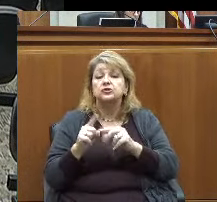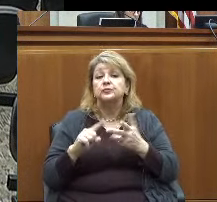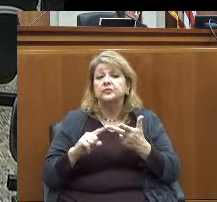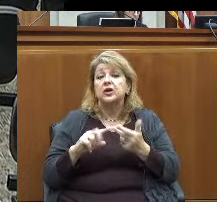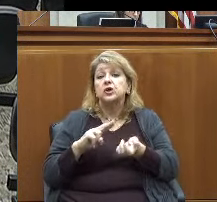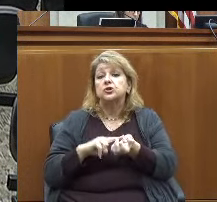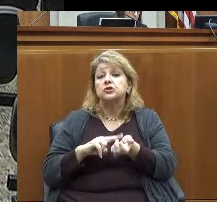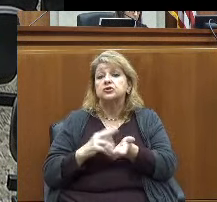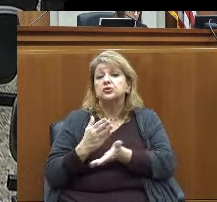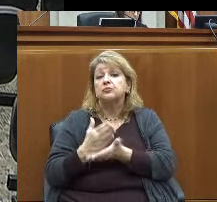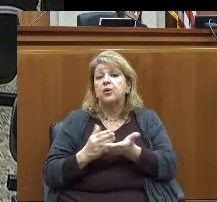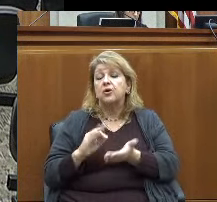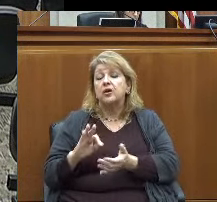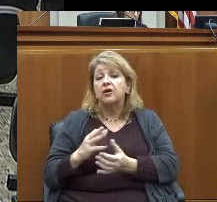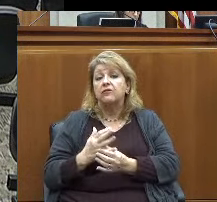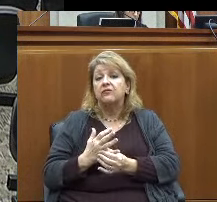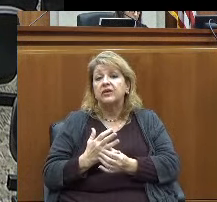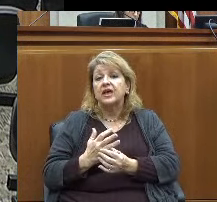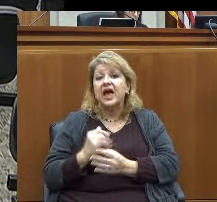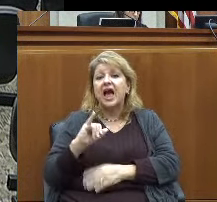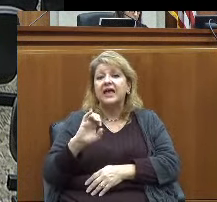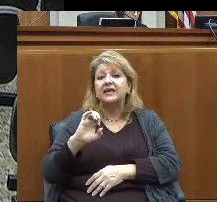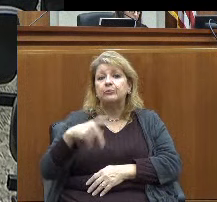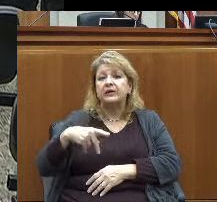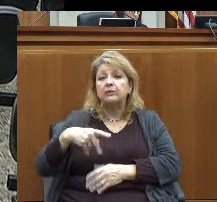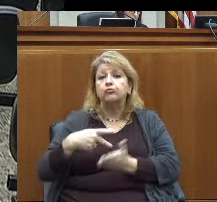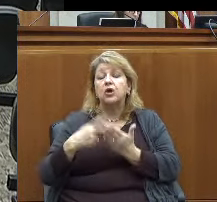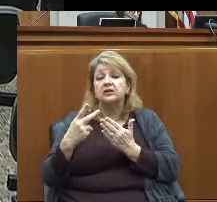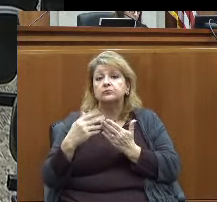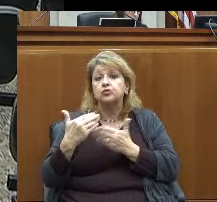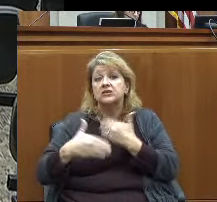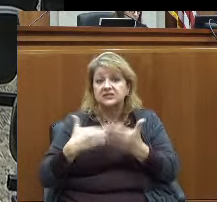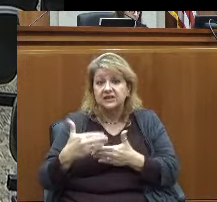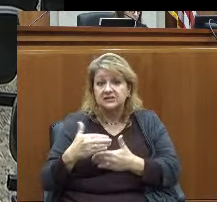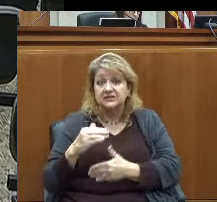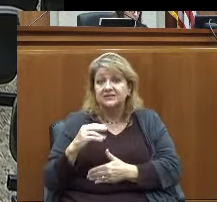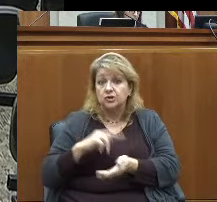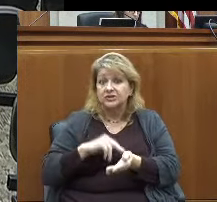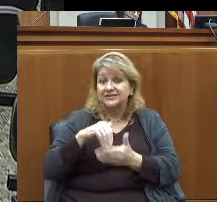being part of the IEP process. So we